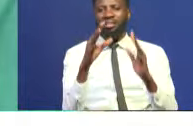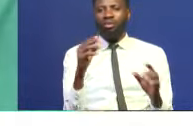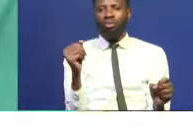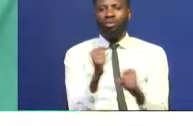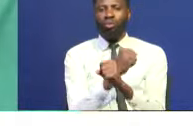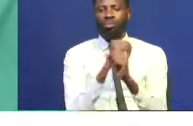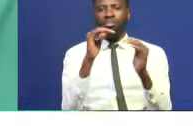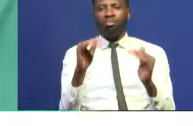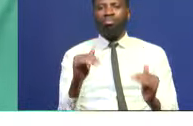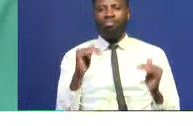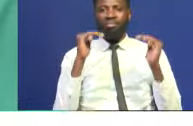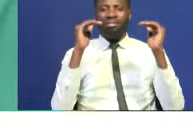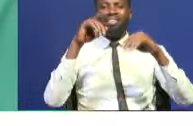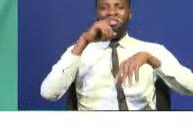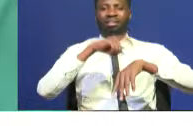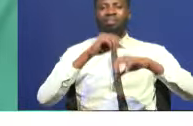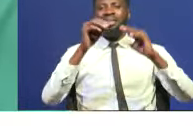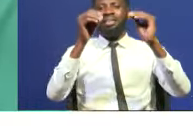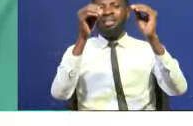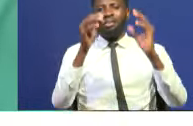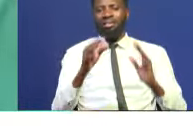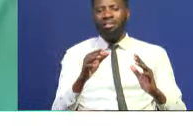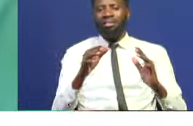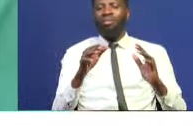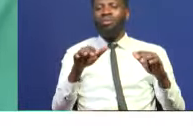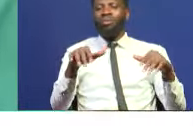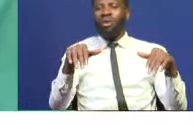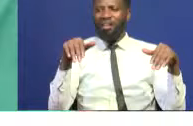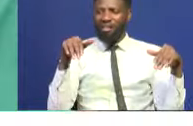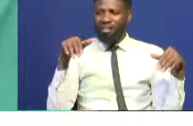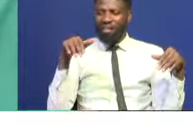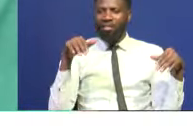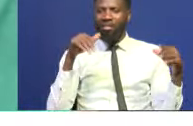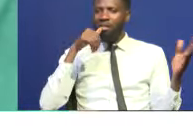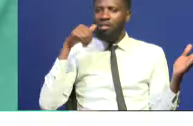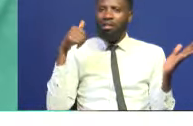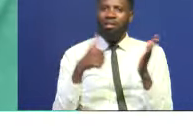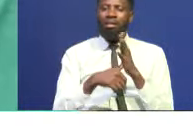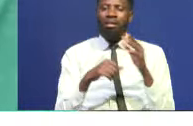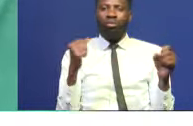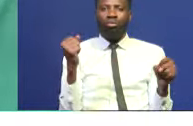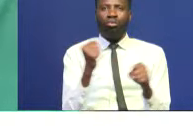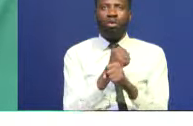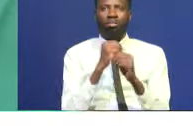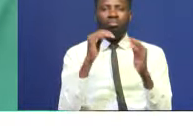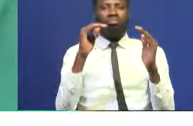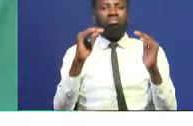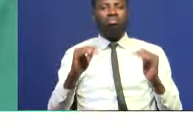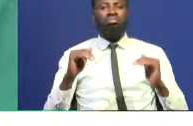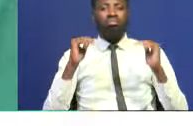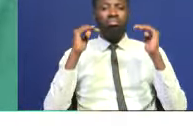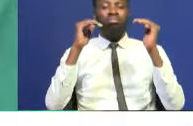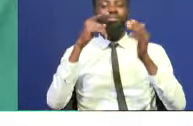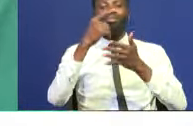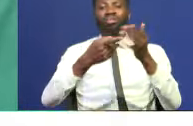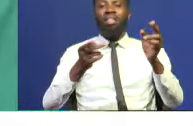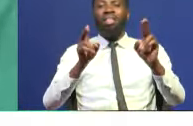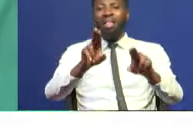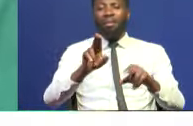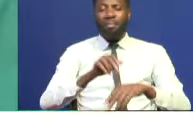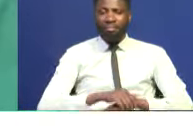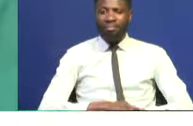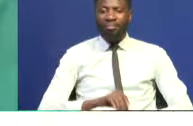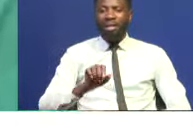When teachers were waiting for their letters of promotion, it happened that